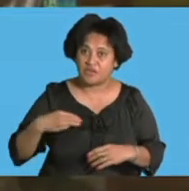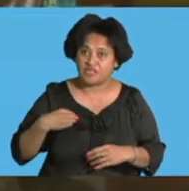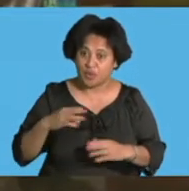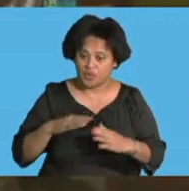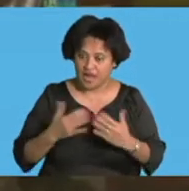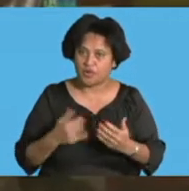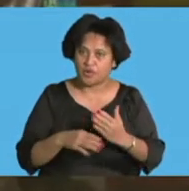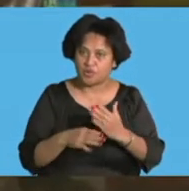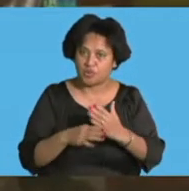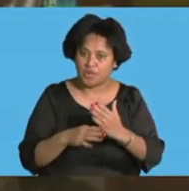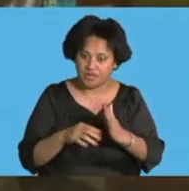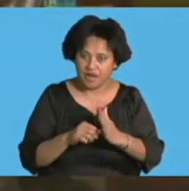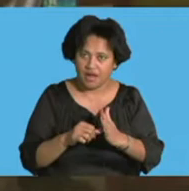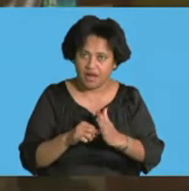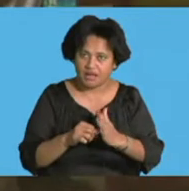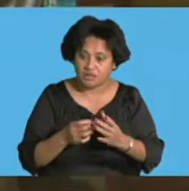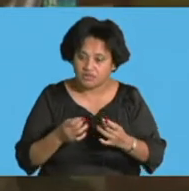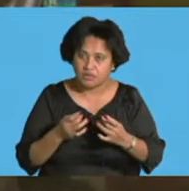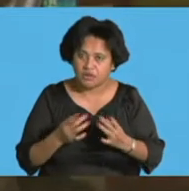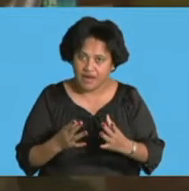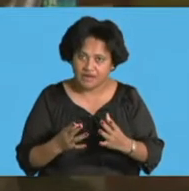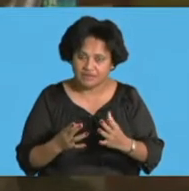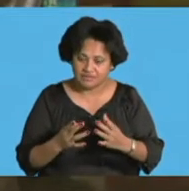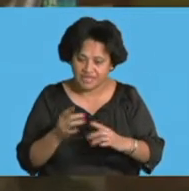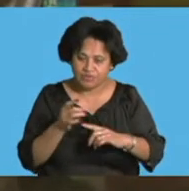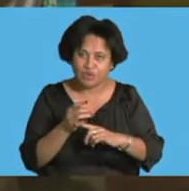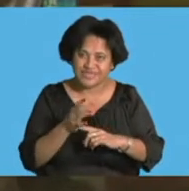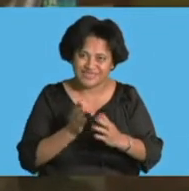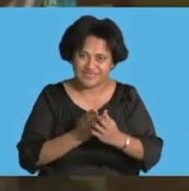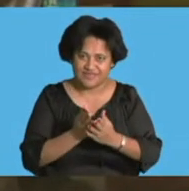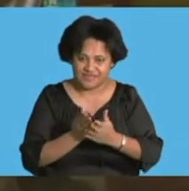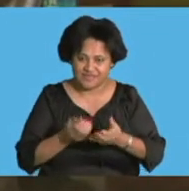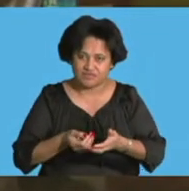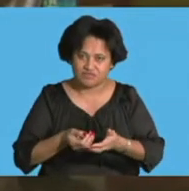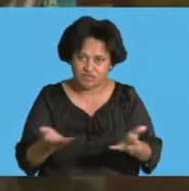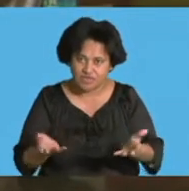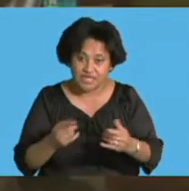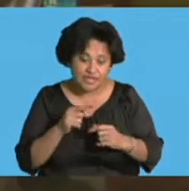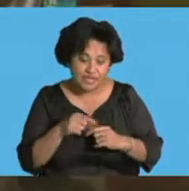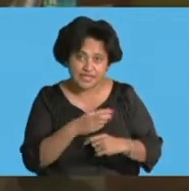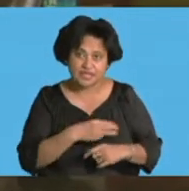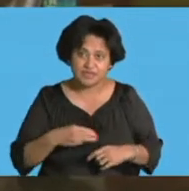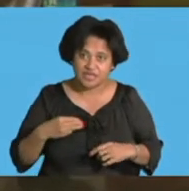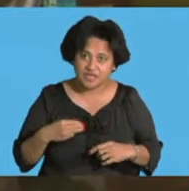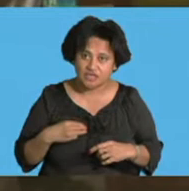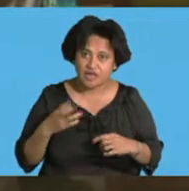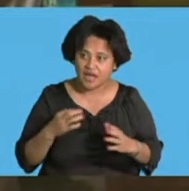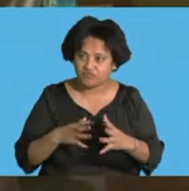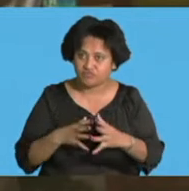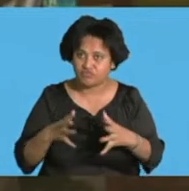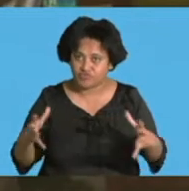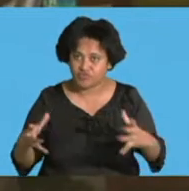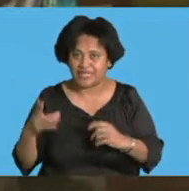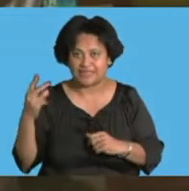critical services to most vulnerable. Mr. Speaker, say this Ministry has a vast portfolio.